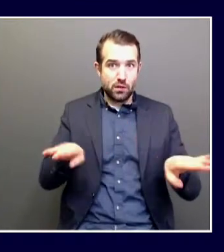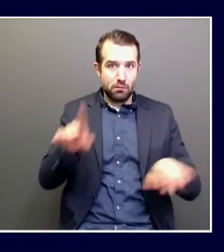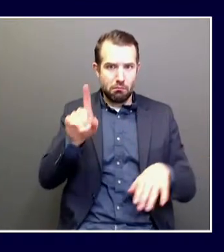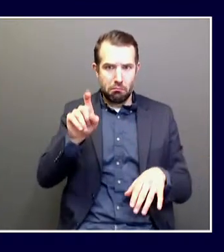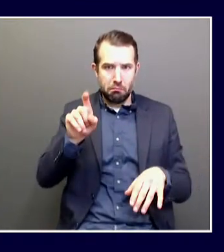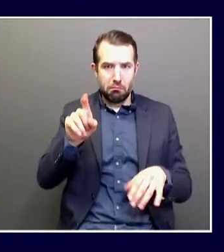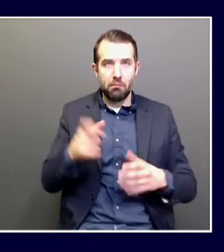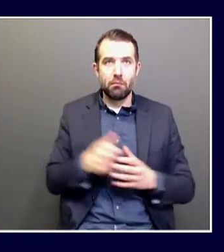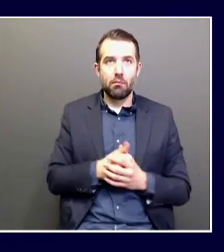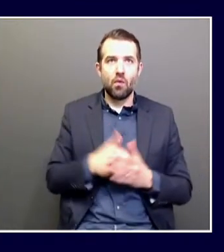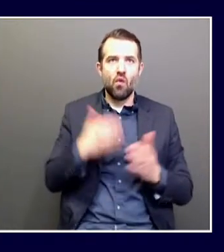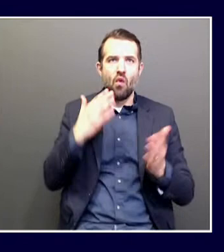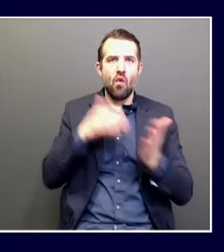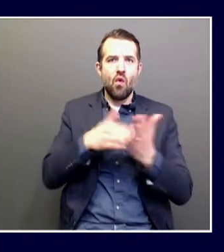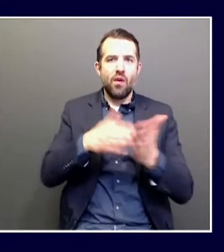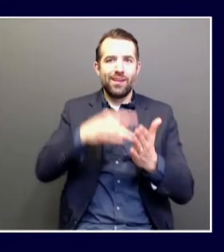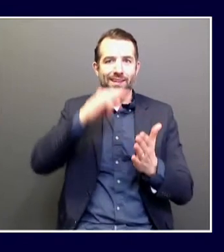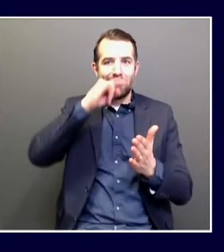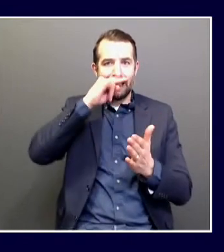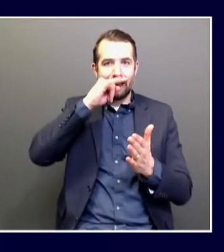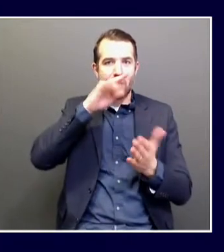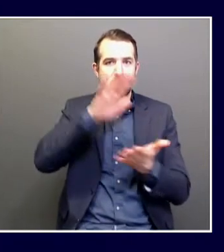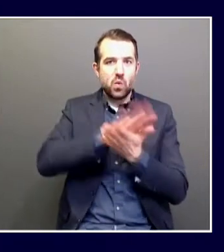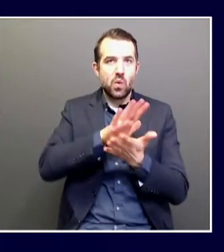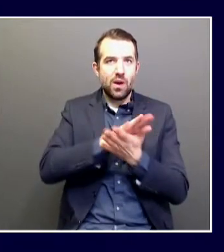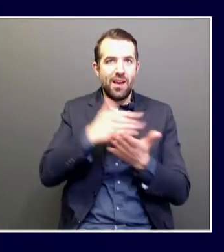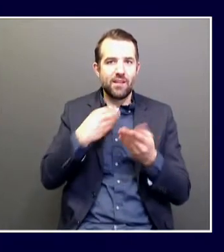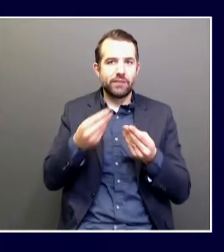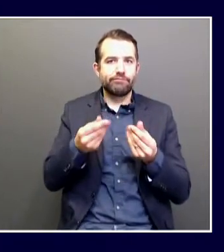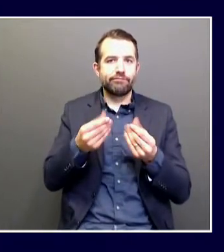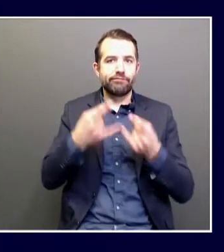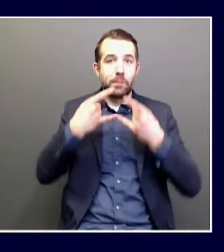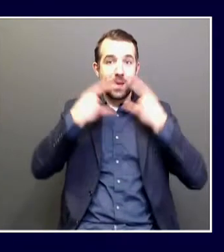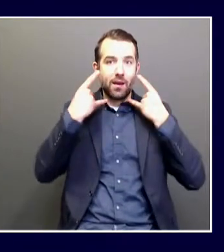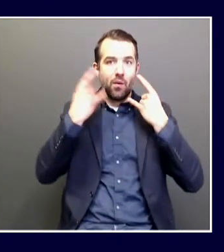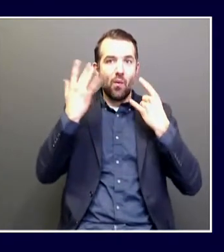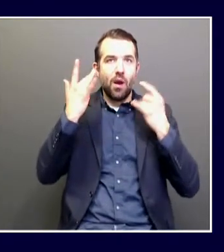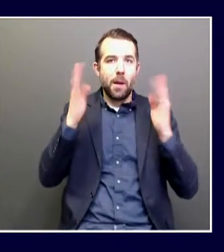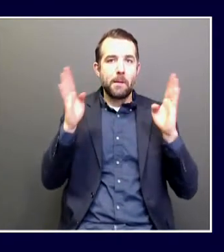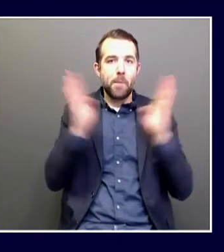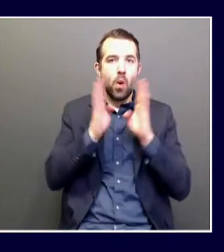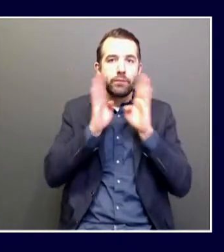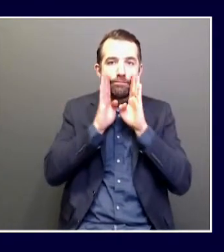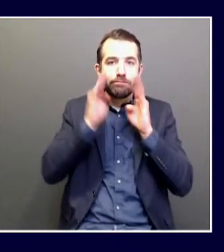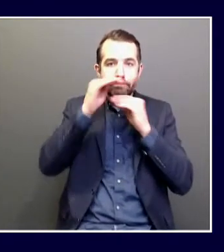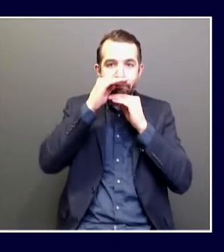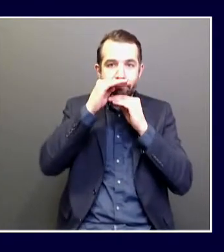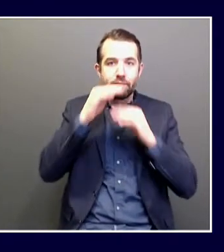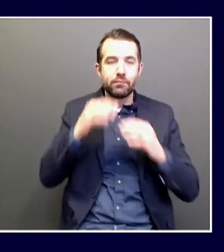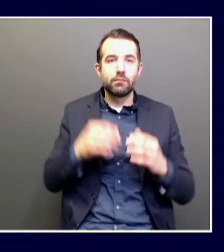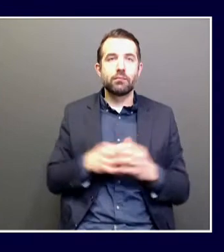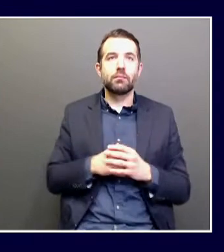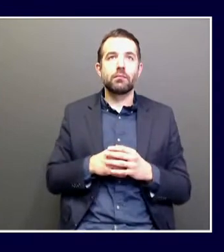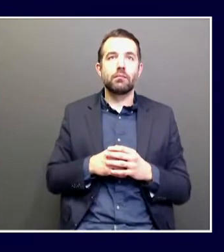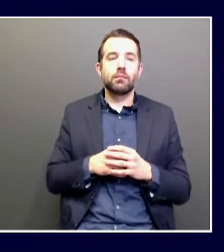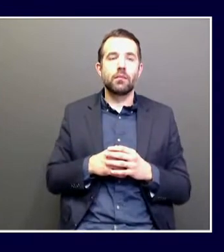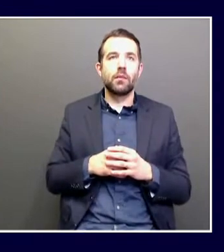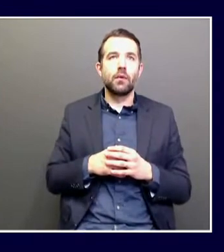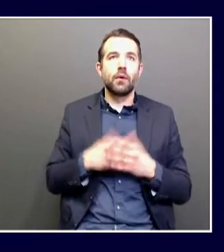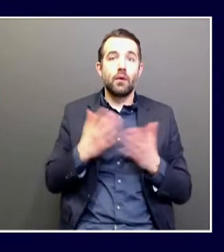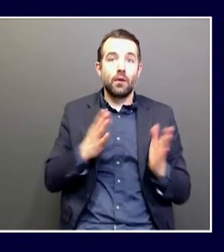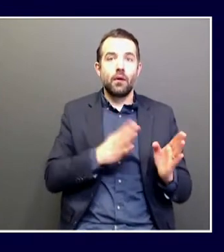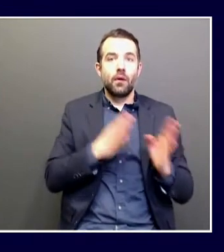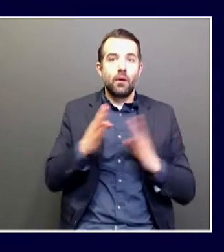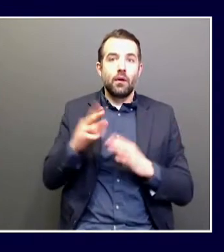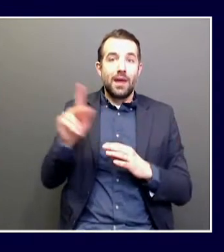is, are those kind of elevated masks, whether it's surgical or KN95 or potentially N95,